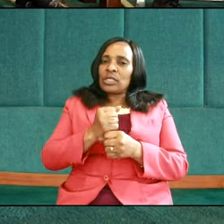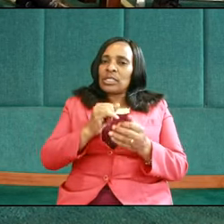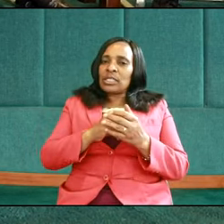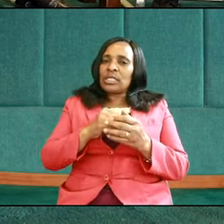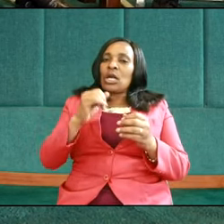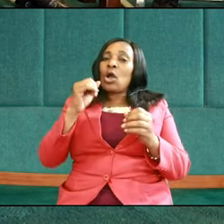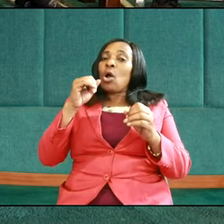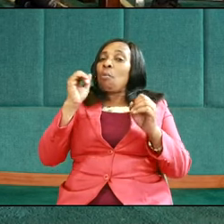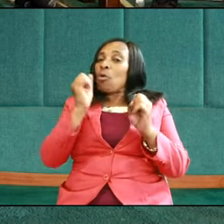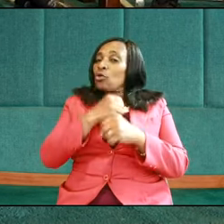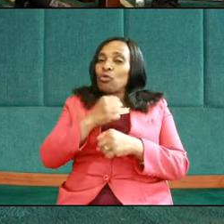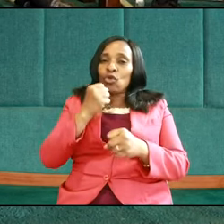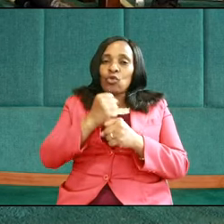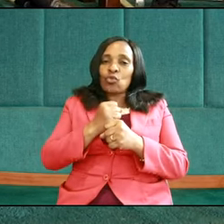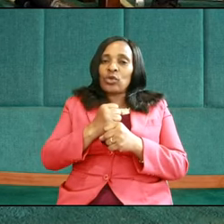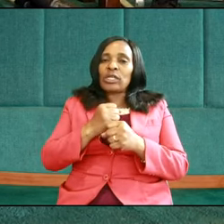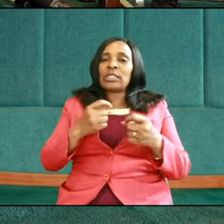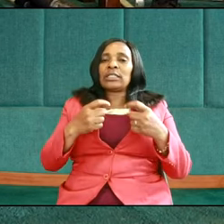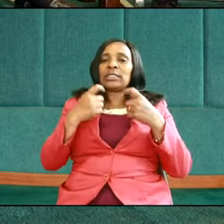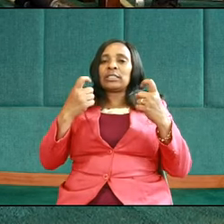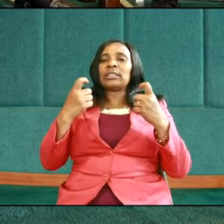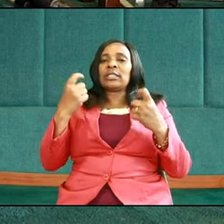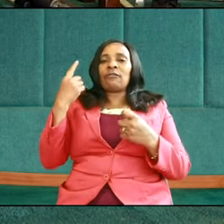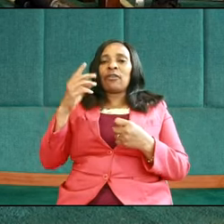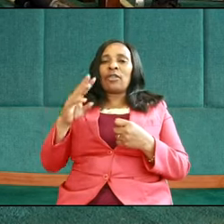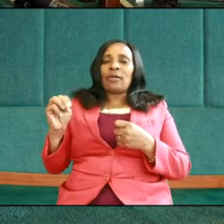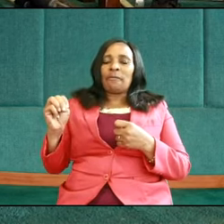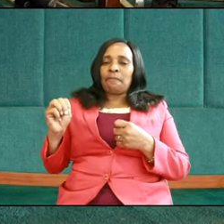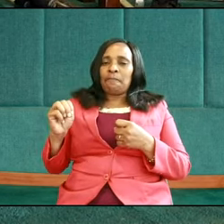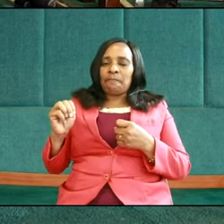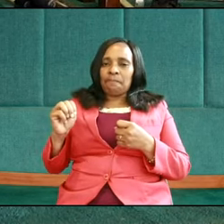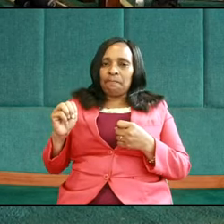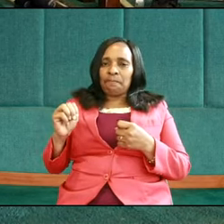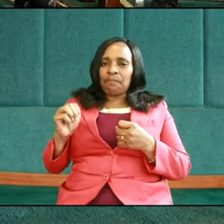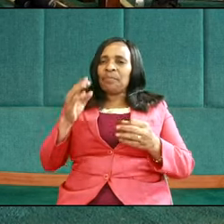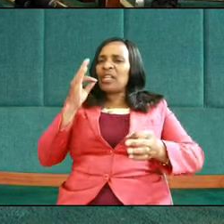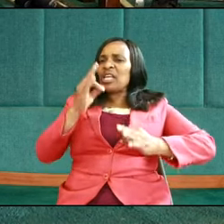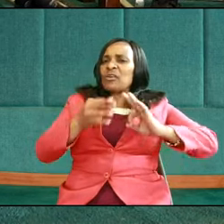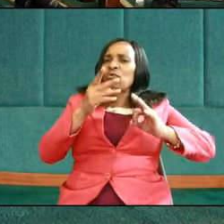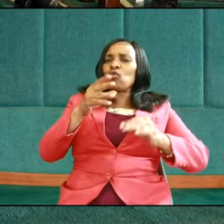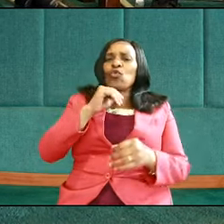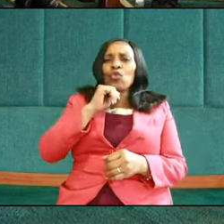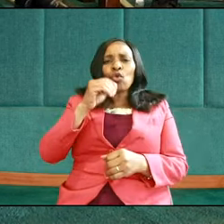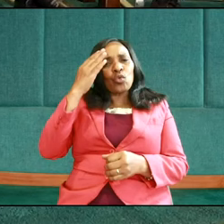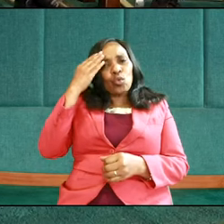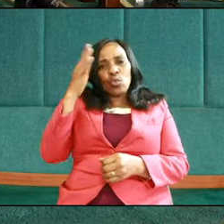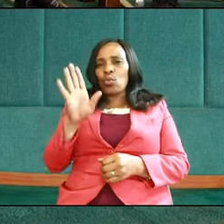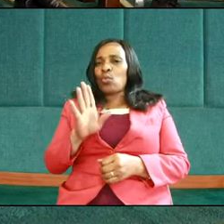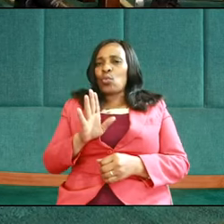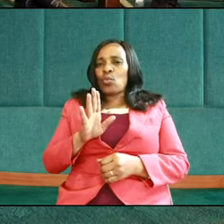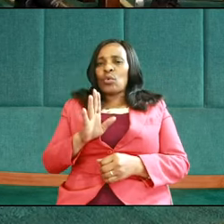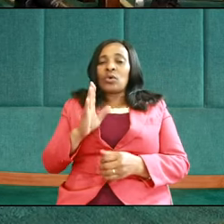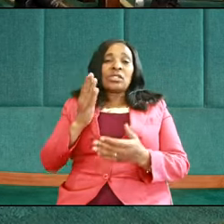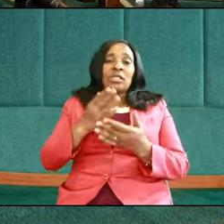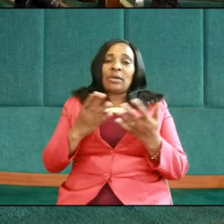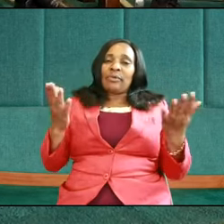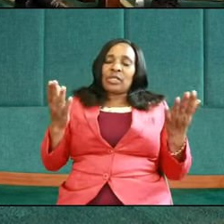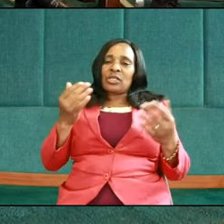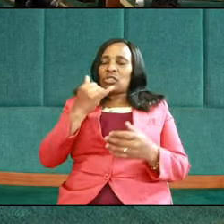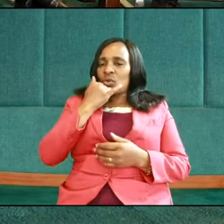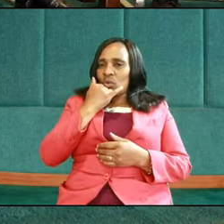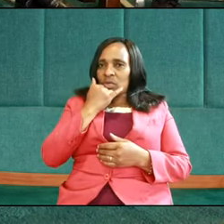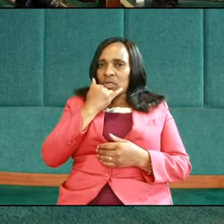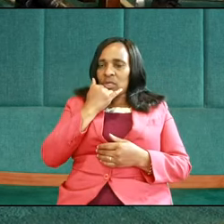doesn't do it, it is sin for them. Hmm. So if you don't know that something is